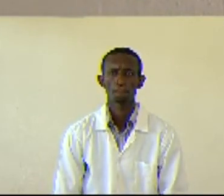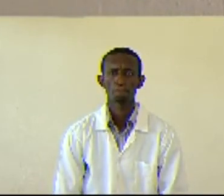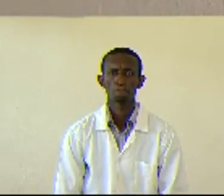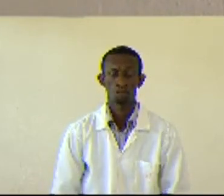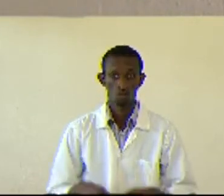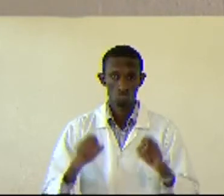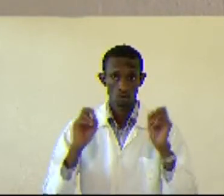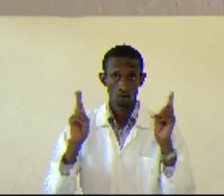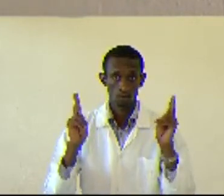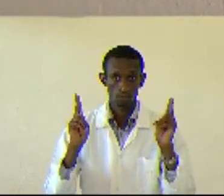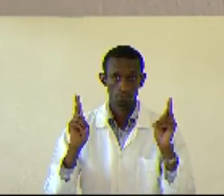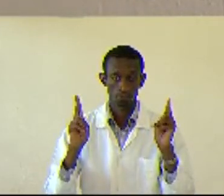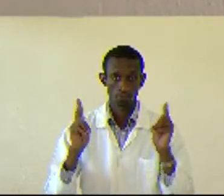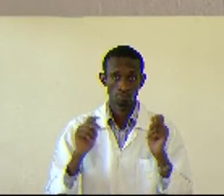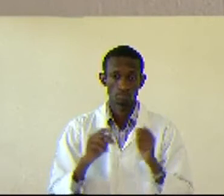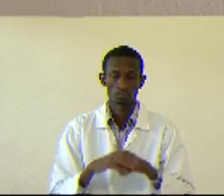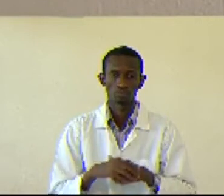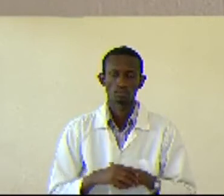Okay.